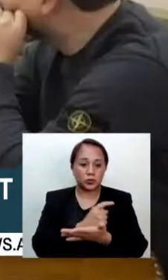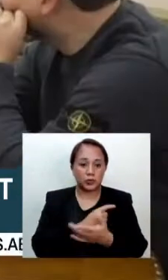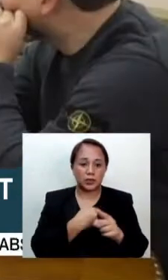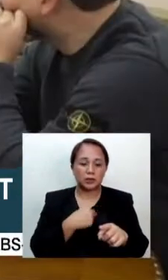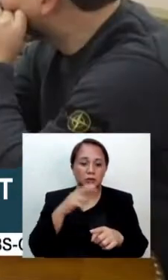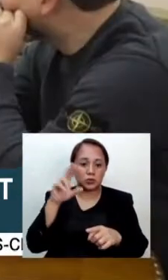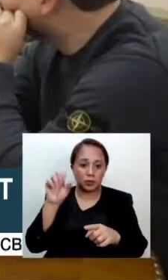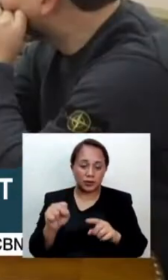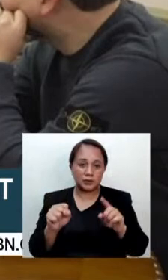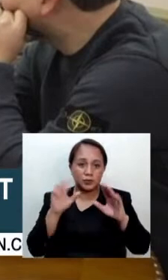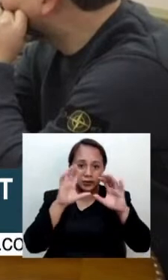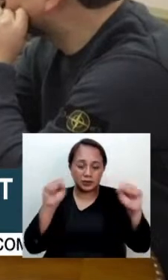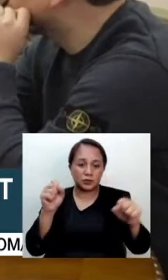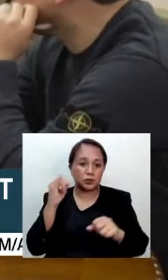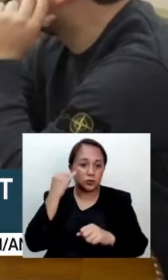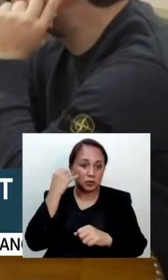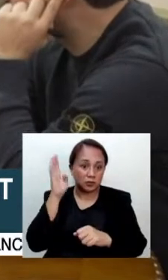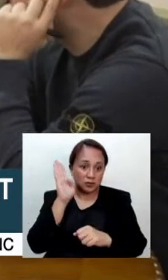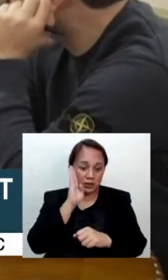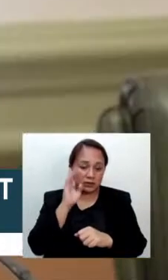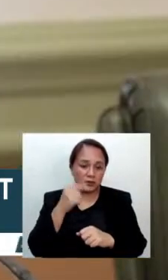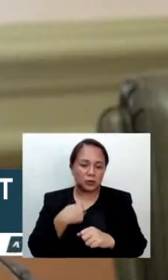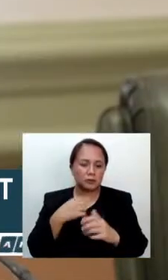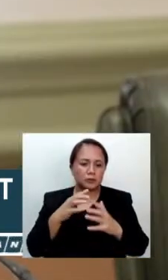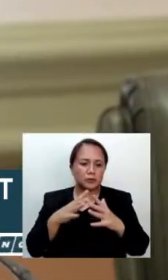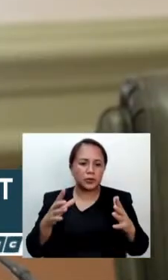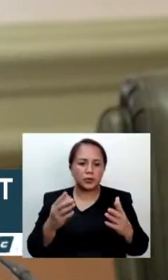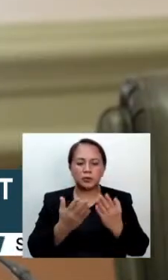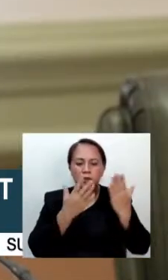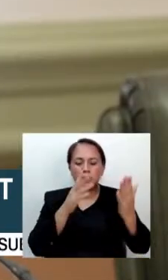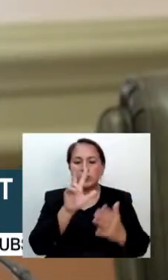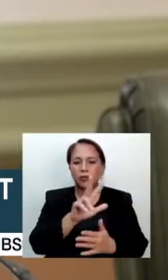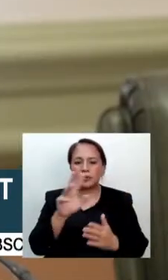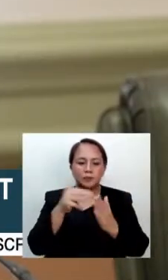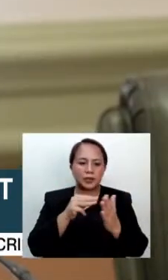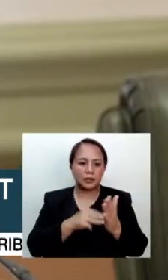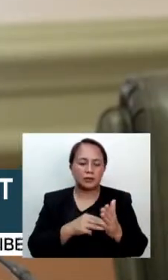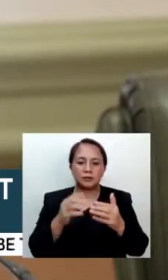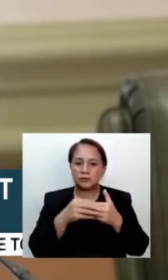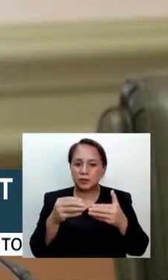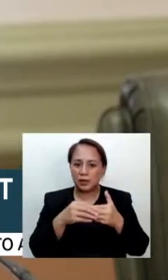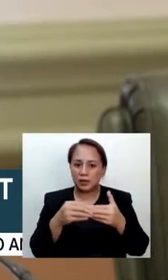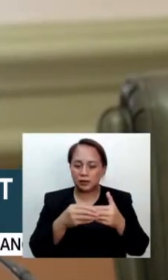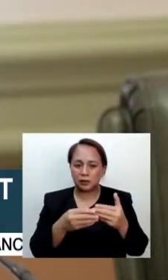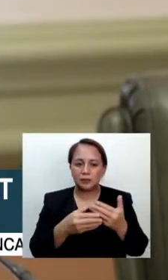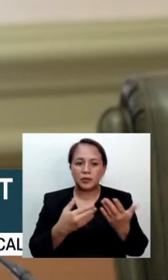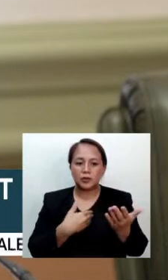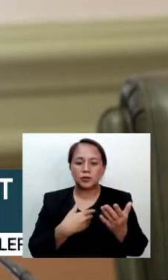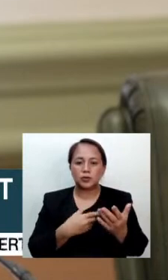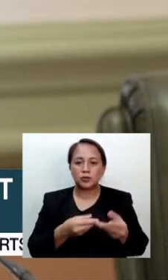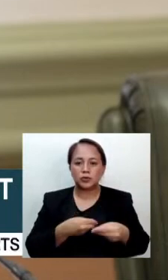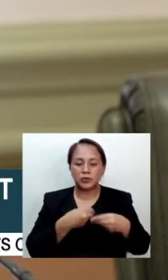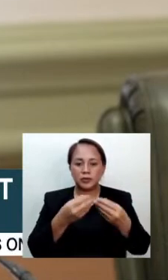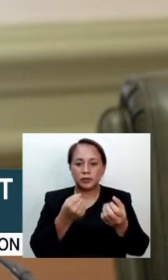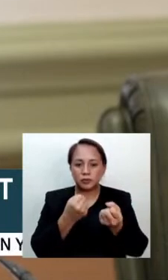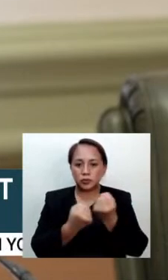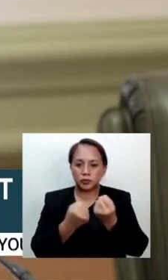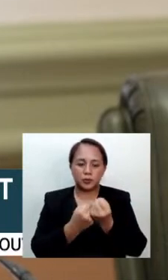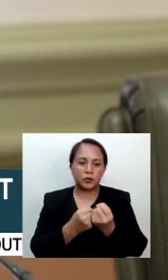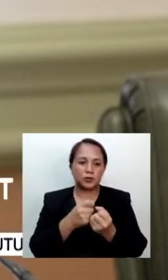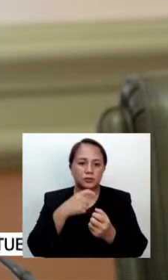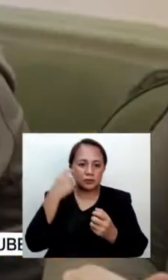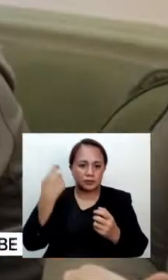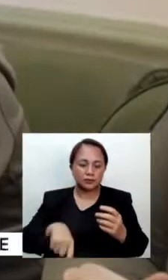Joe Biden proposed a huge $33 billion package to arm and fund Ukraine's